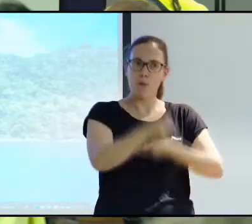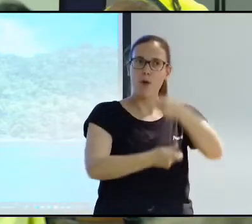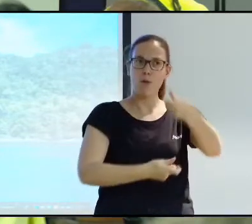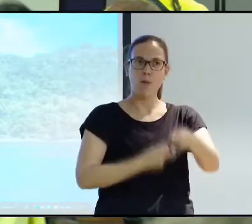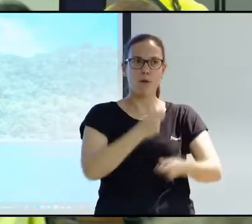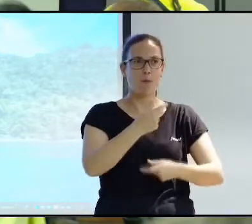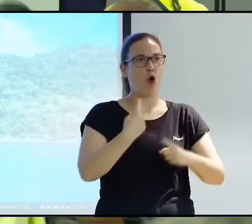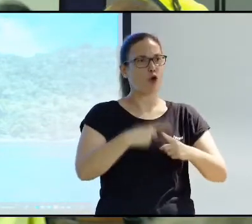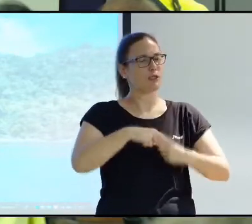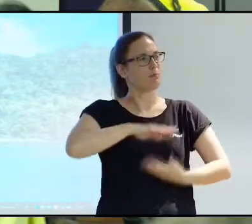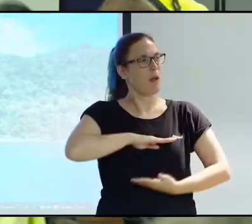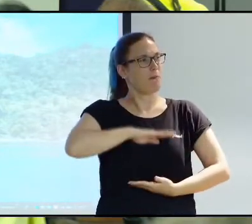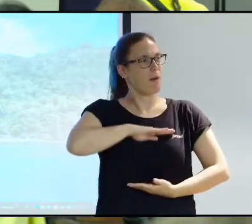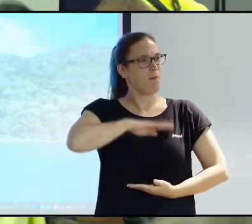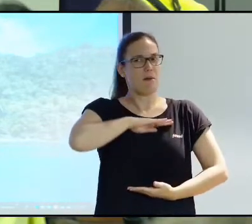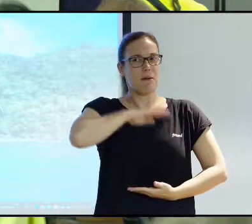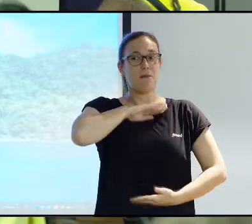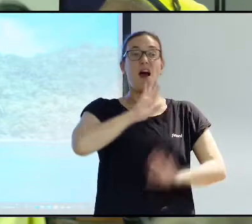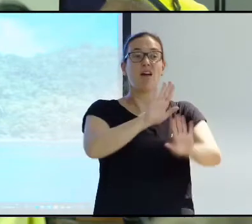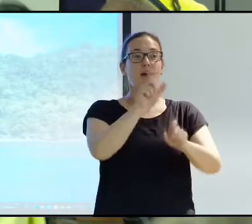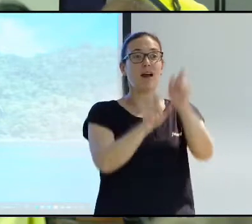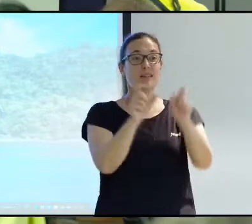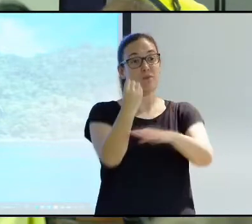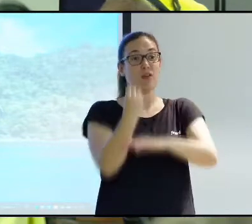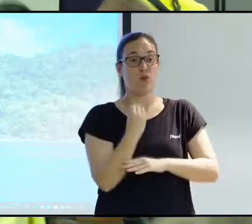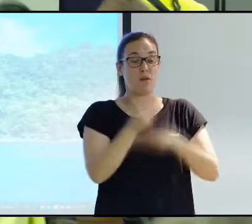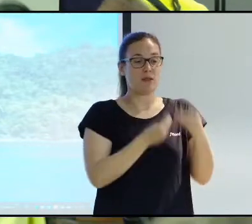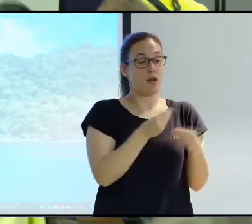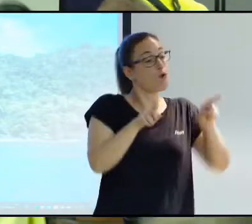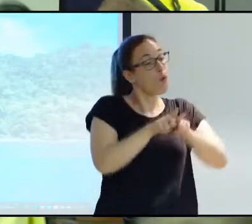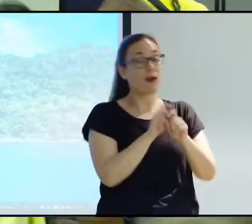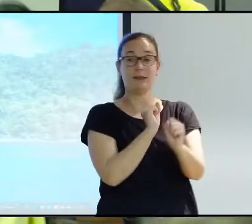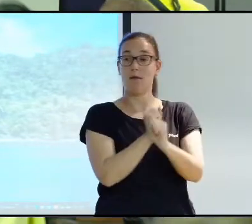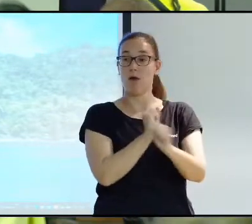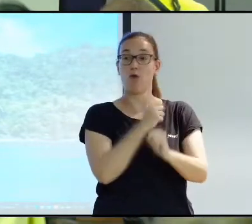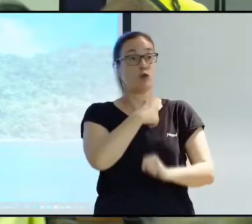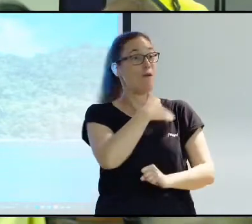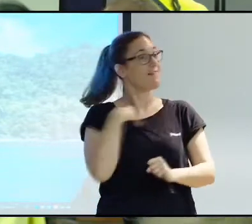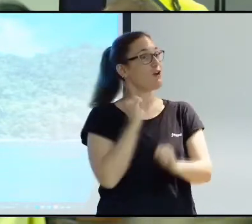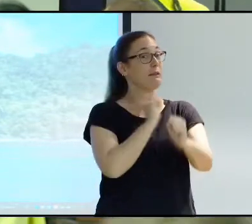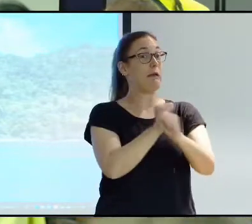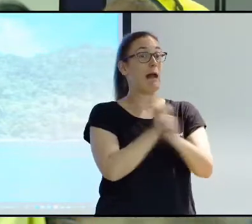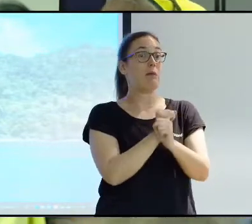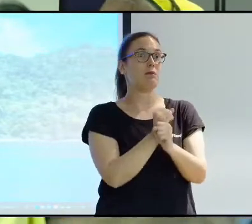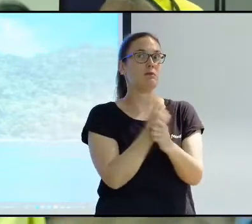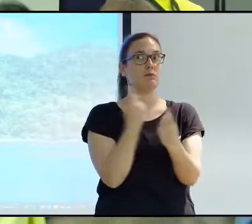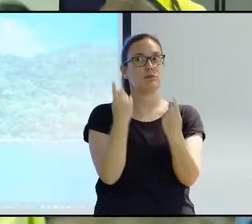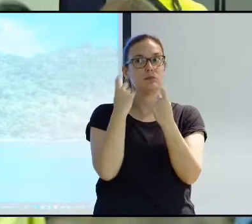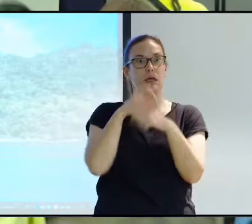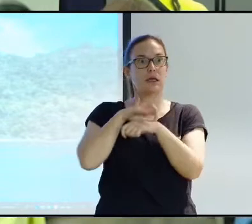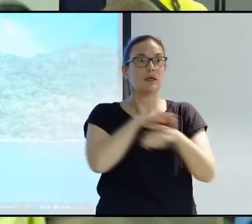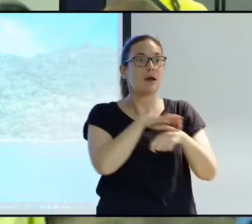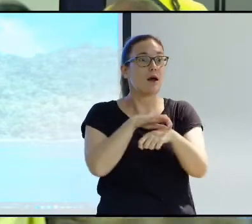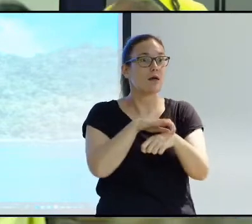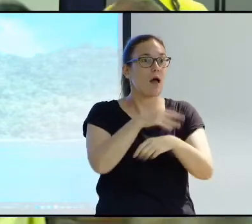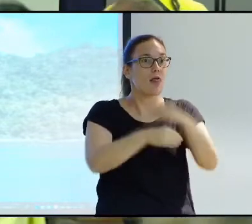learn how to do more things, even though someone will have to help me to do these things. With work, I want to work, but someone is going to have to